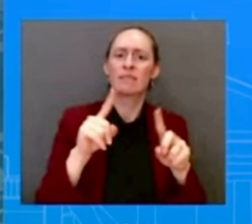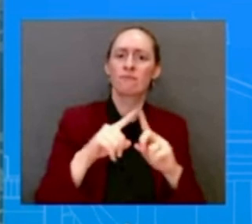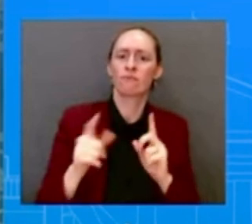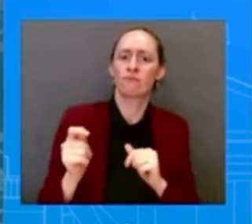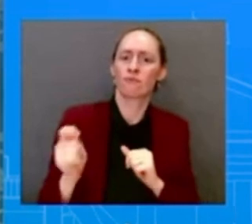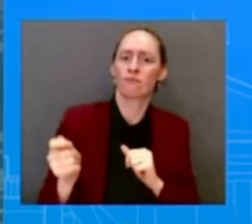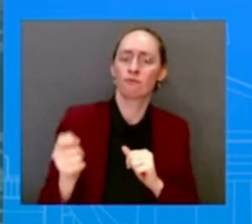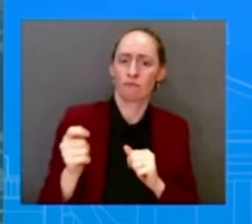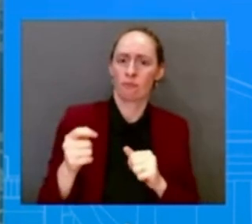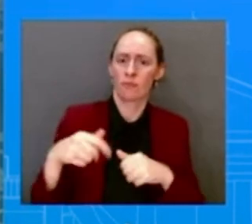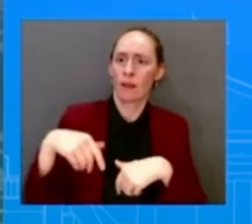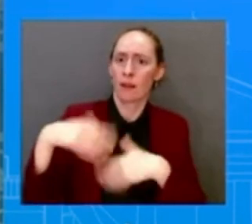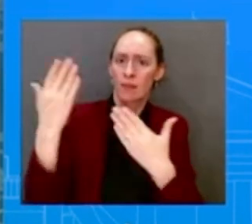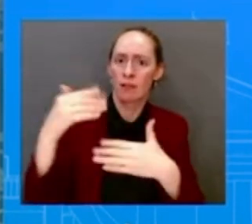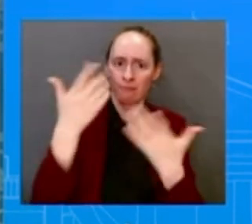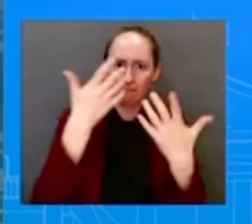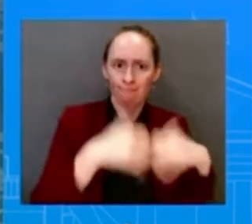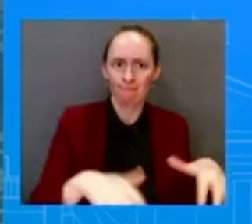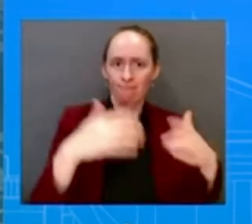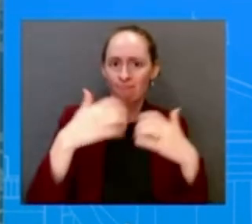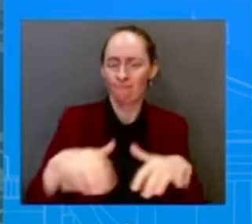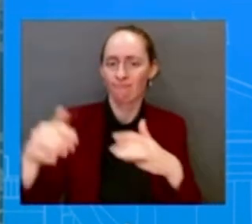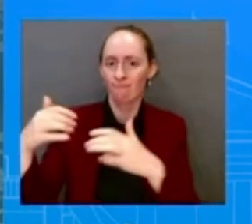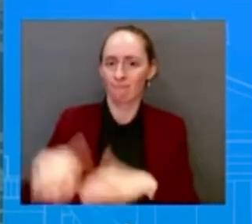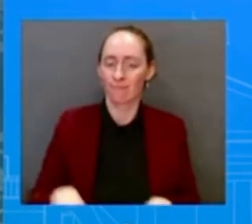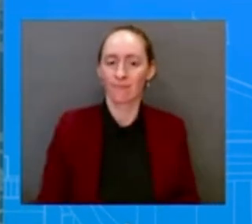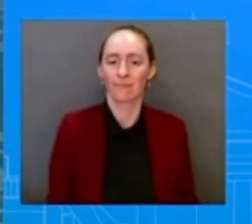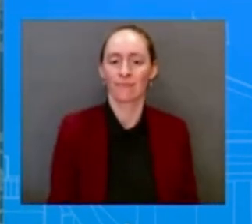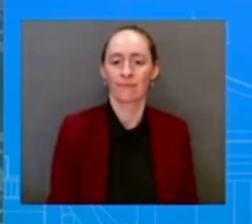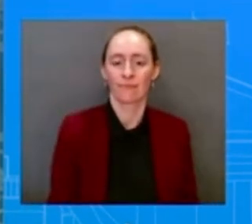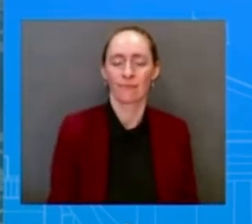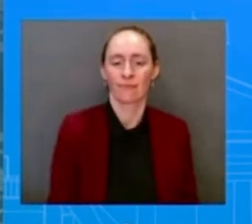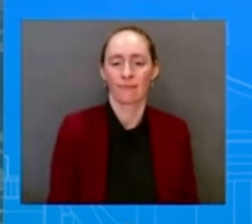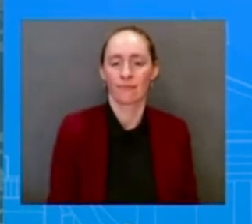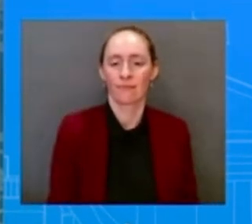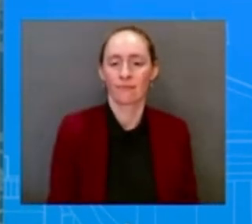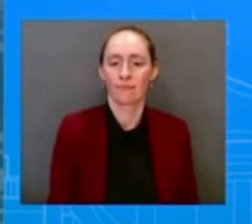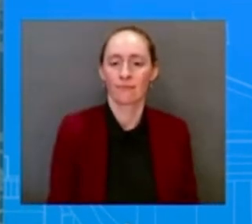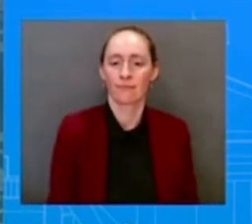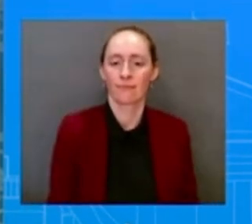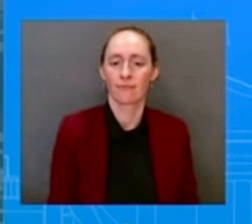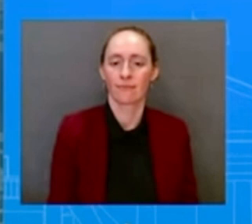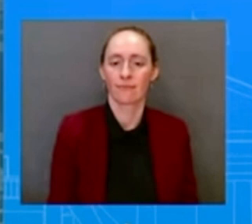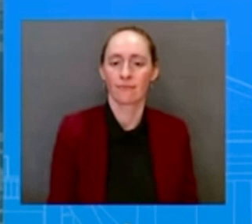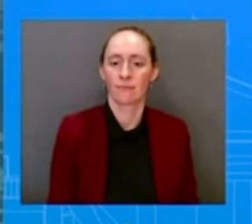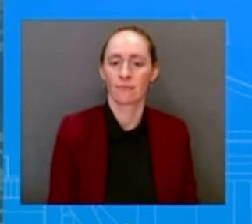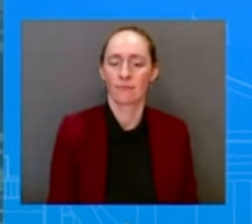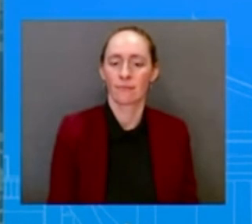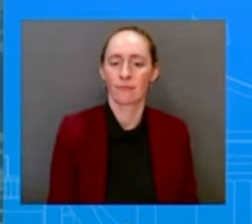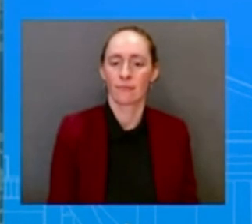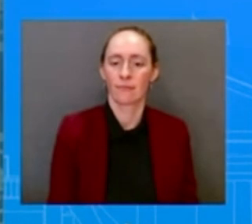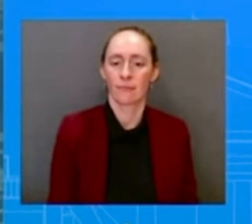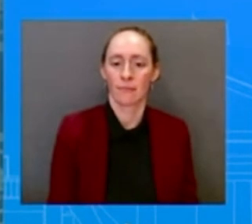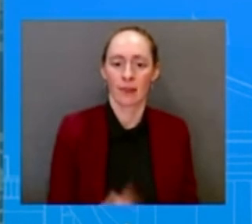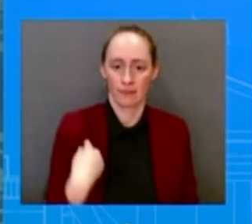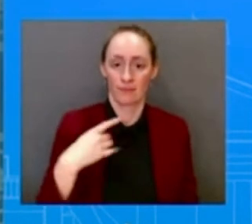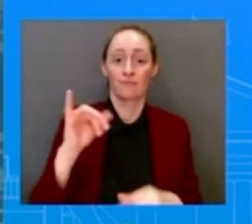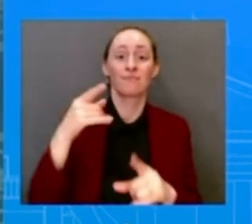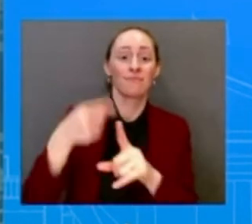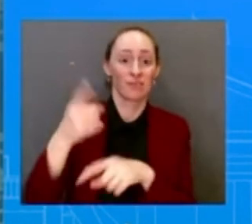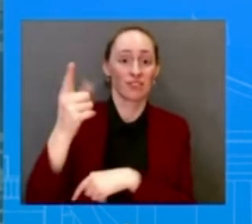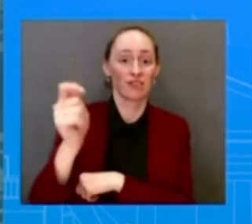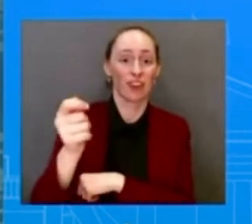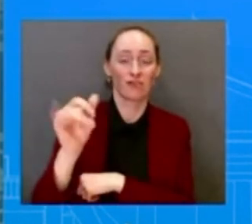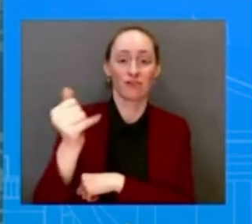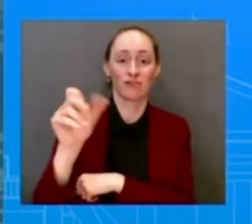the head of communications for the confirmation of now Justice Jackson, and we're glad that he is coming back to be